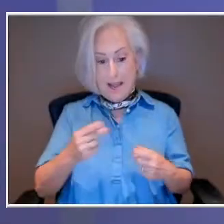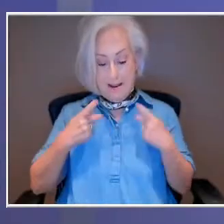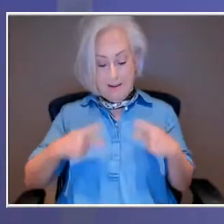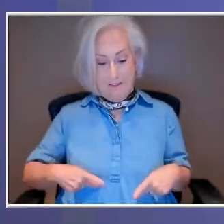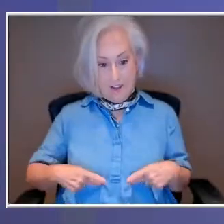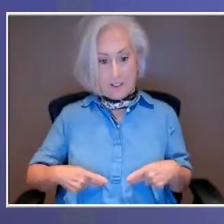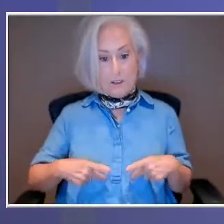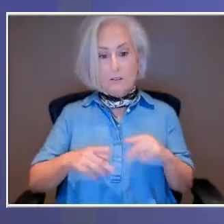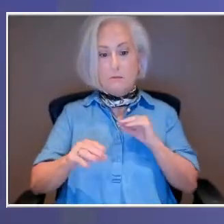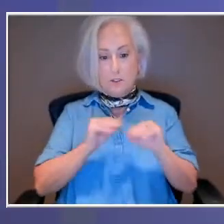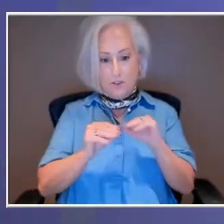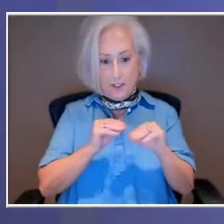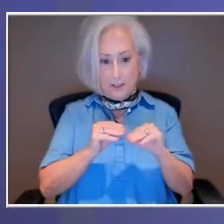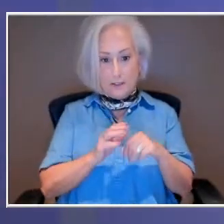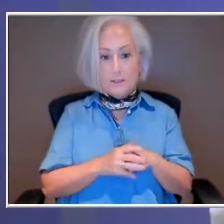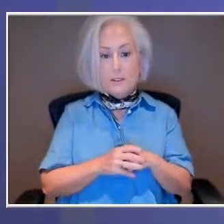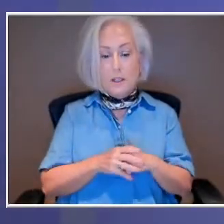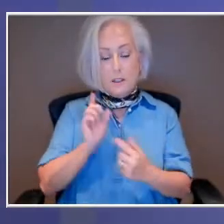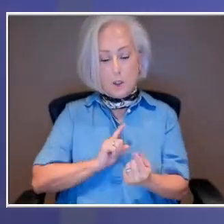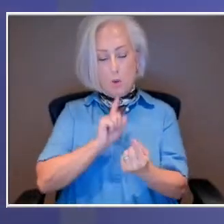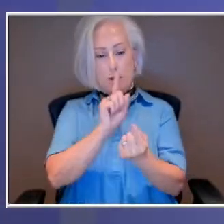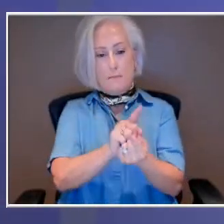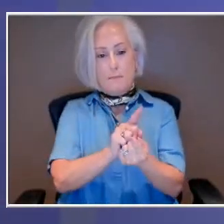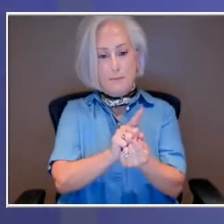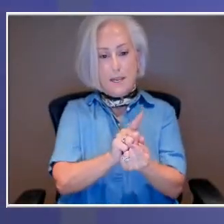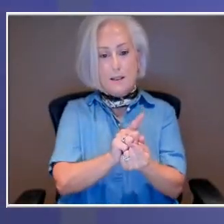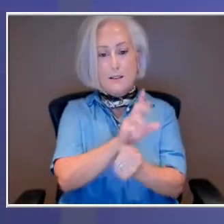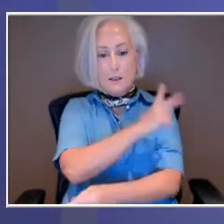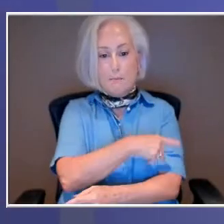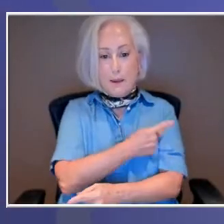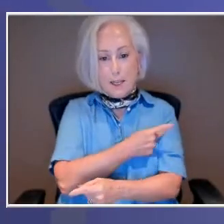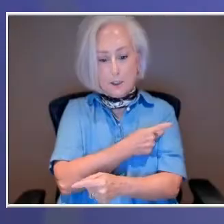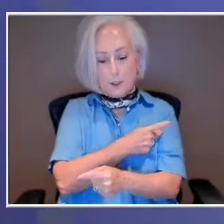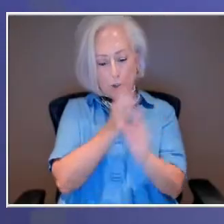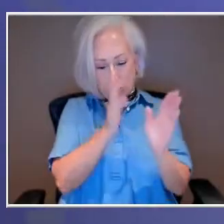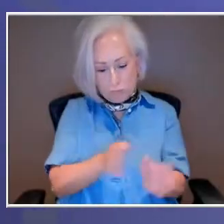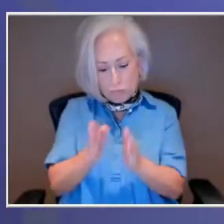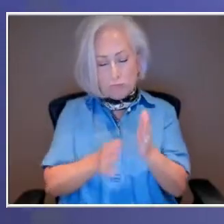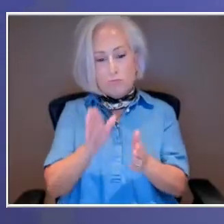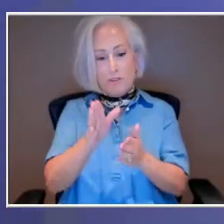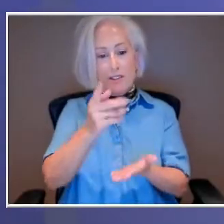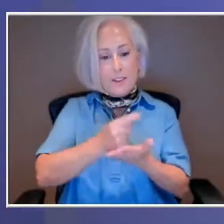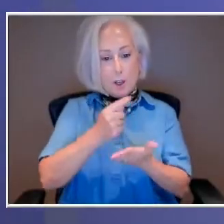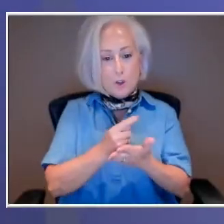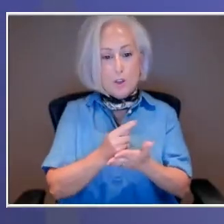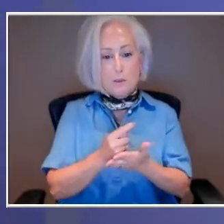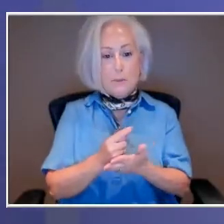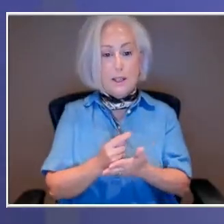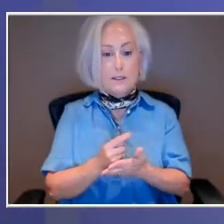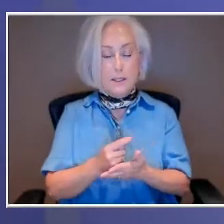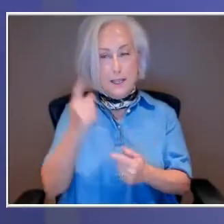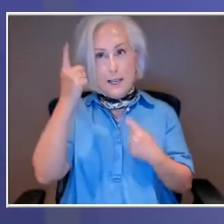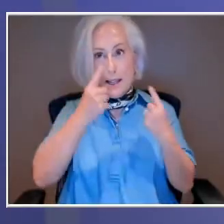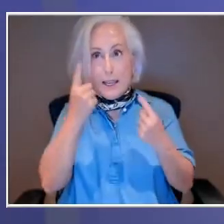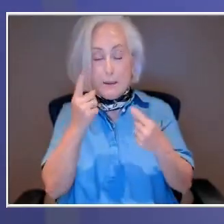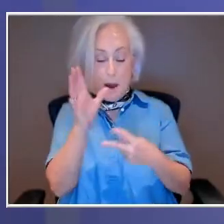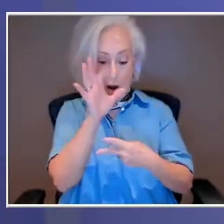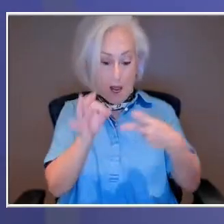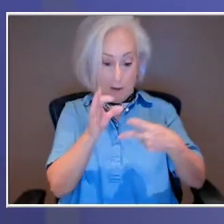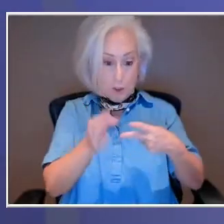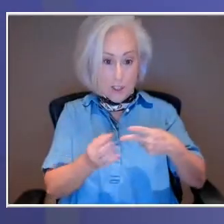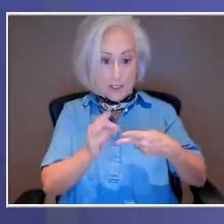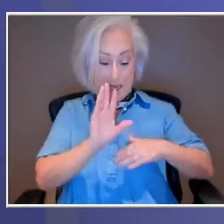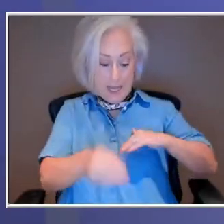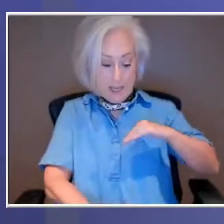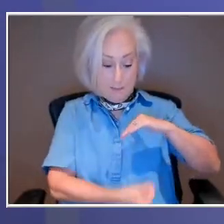patients early to plan around their cancer treatment. Options can involve like using implants or their own